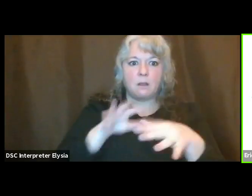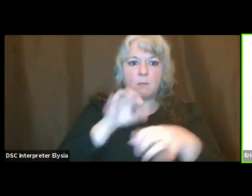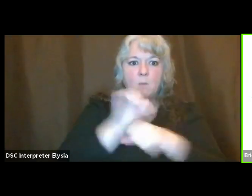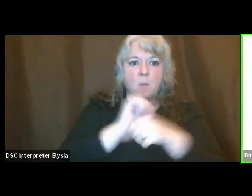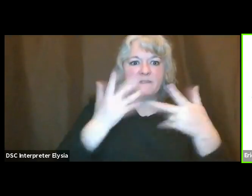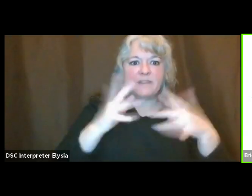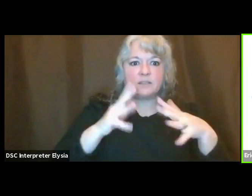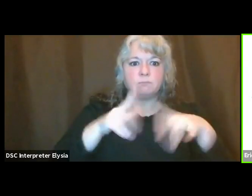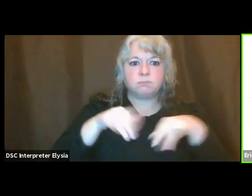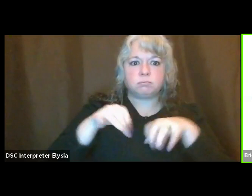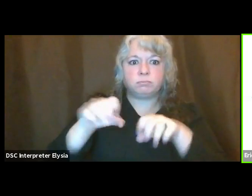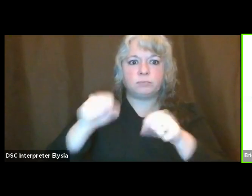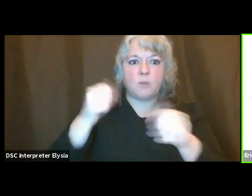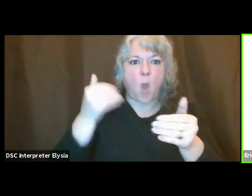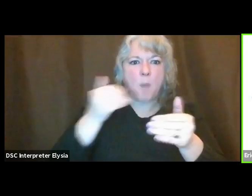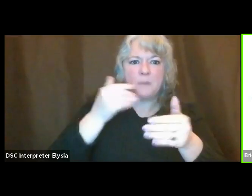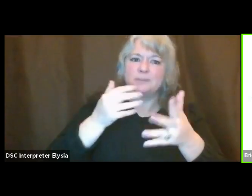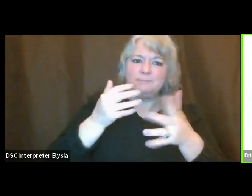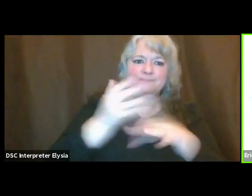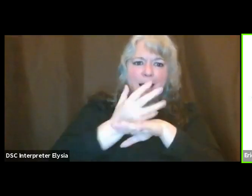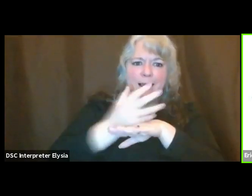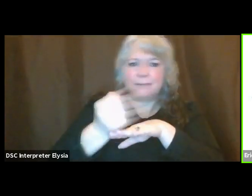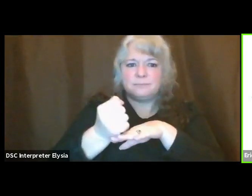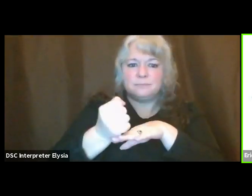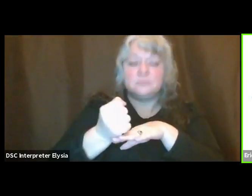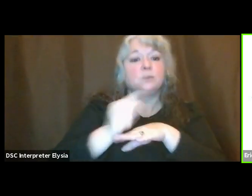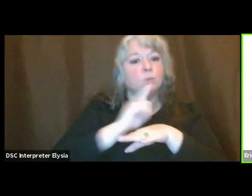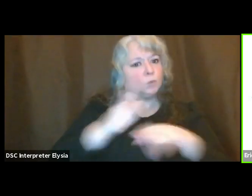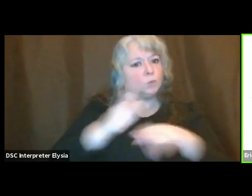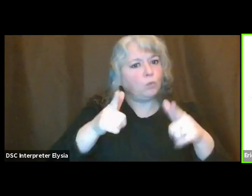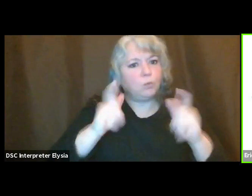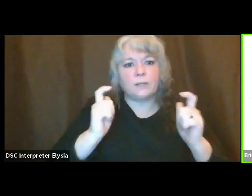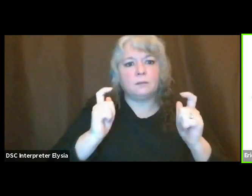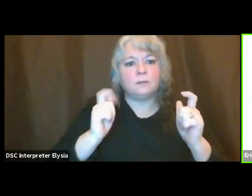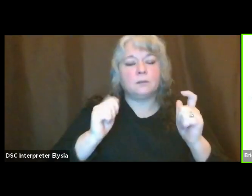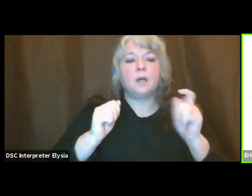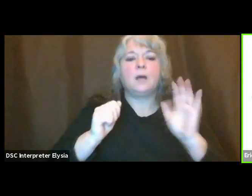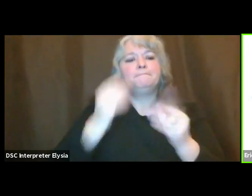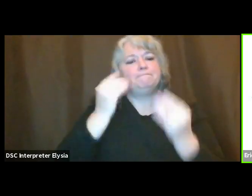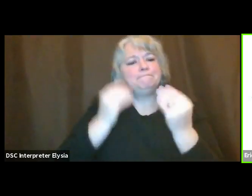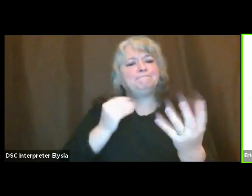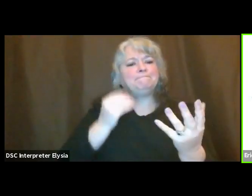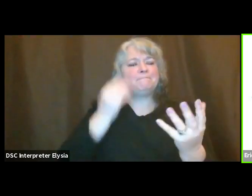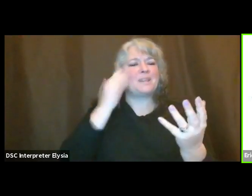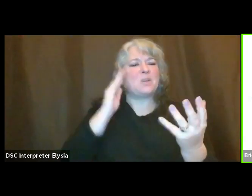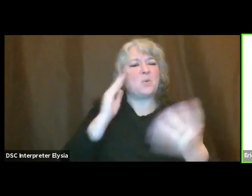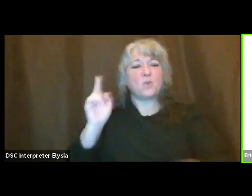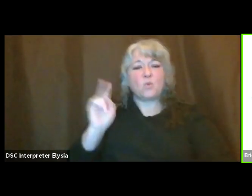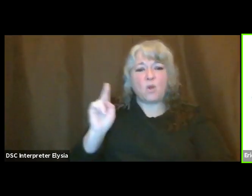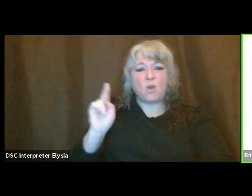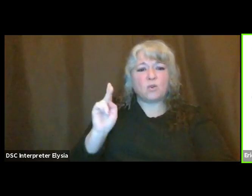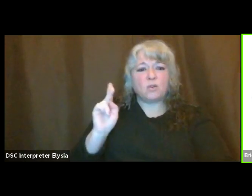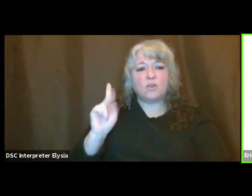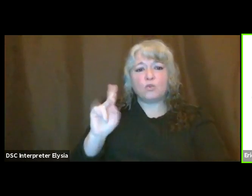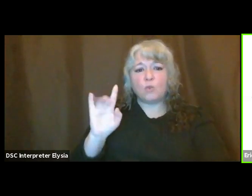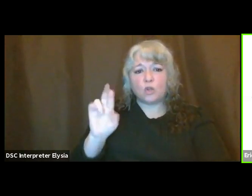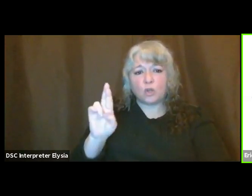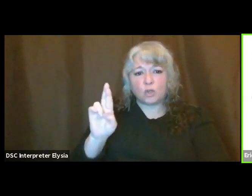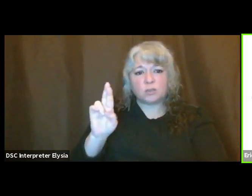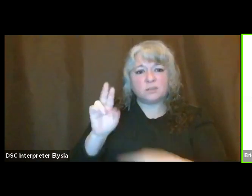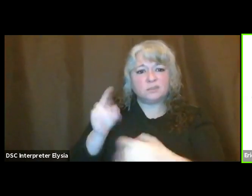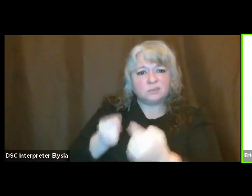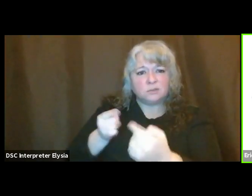extremely quick. You know, I don't know if, you know, Kroger's is having the issues and now CVS and Walgreens as they come on